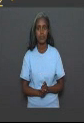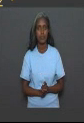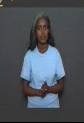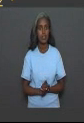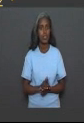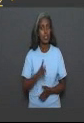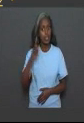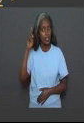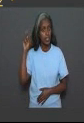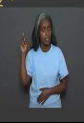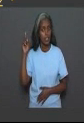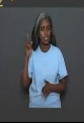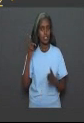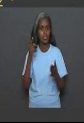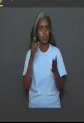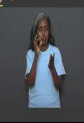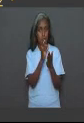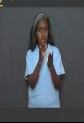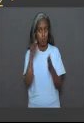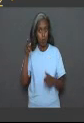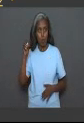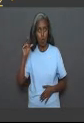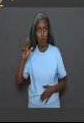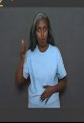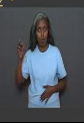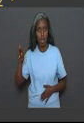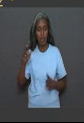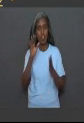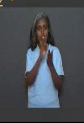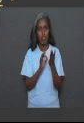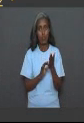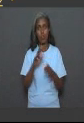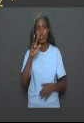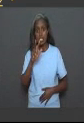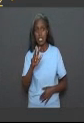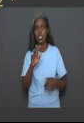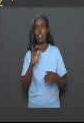Here is the polar form of 3 iota.